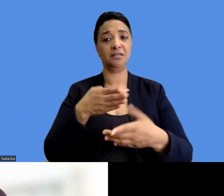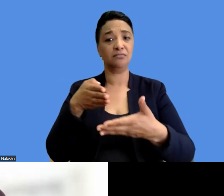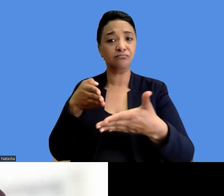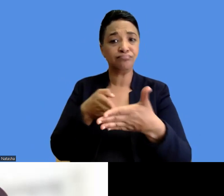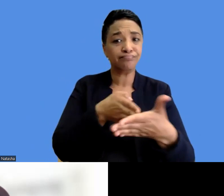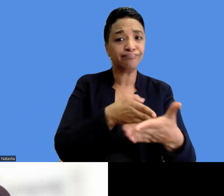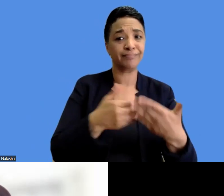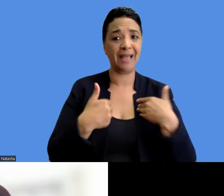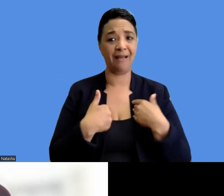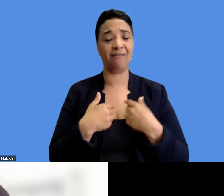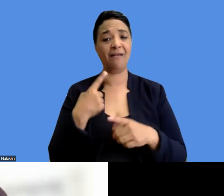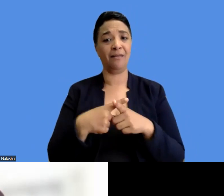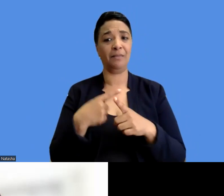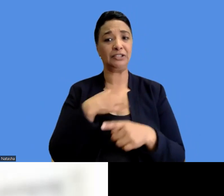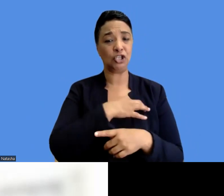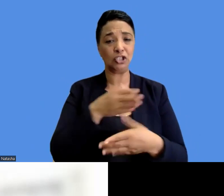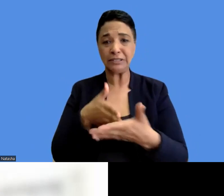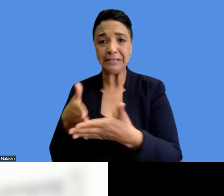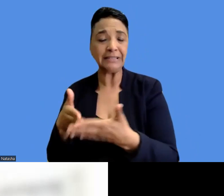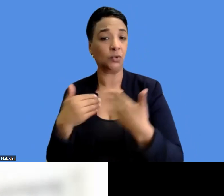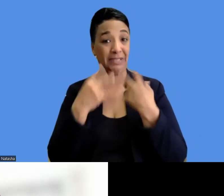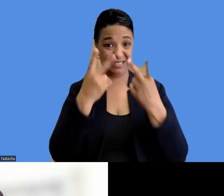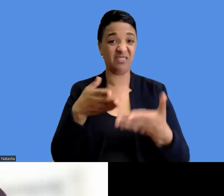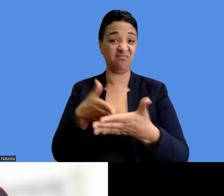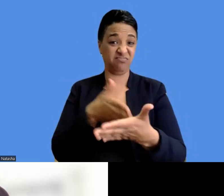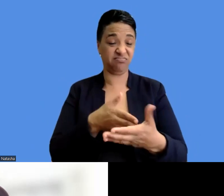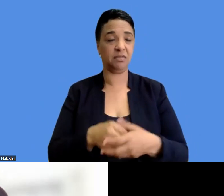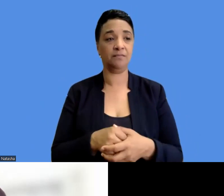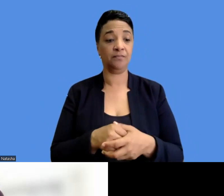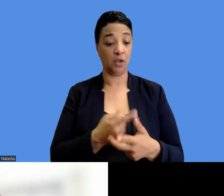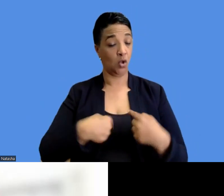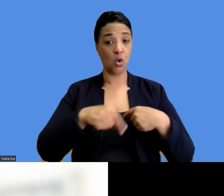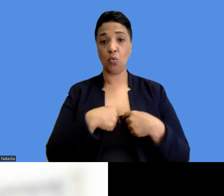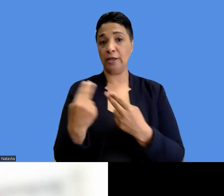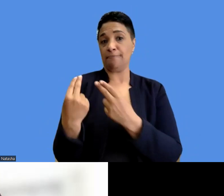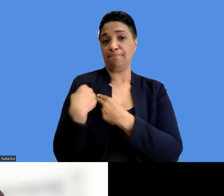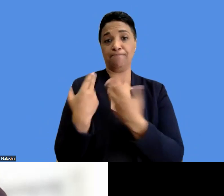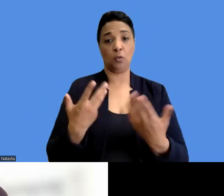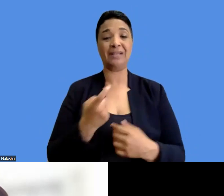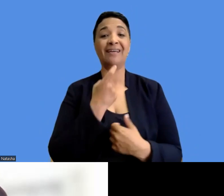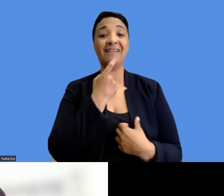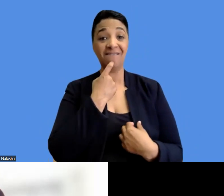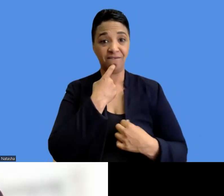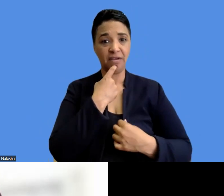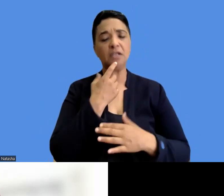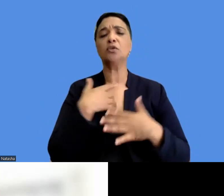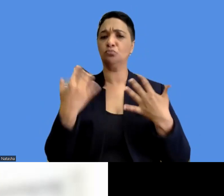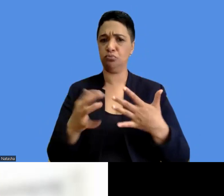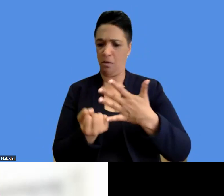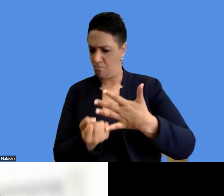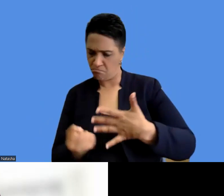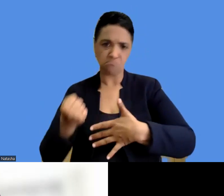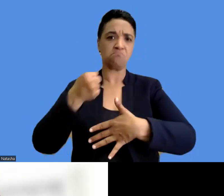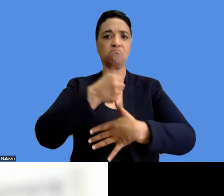So what is our role as a donor in all of this? For Finland, disability inclusion humanitarian action is a priority. We are also